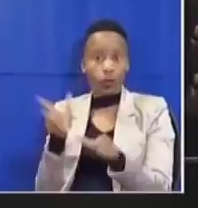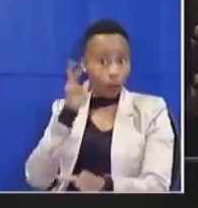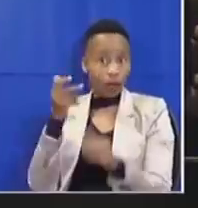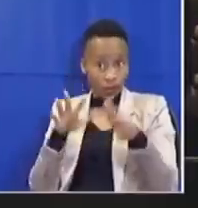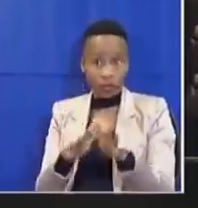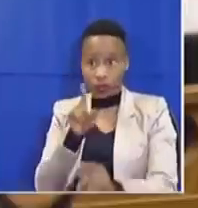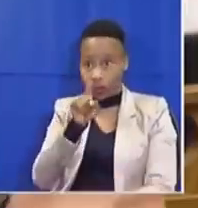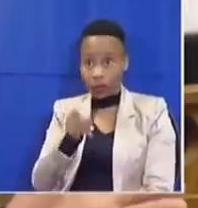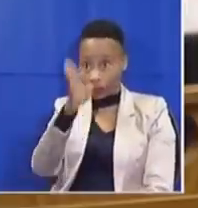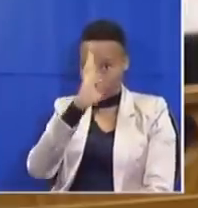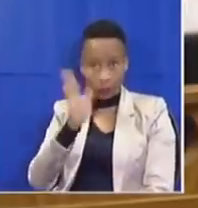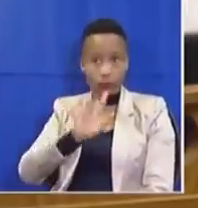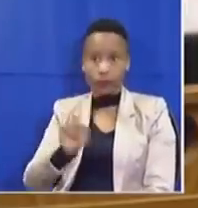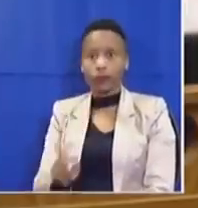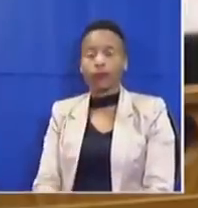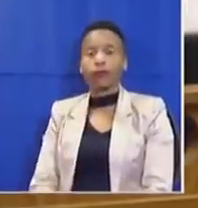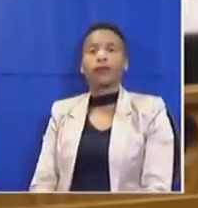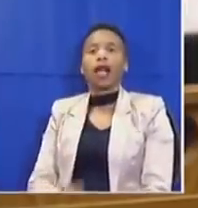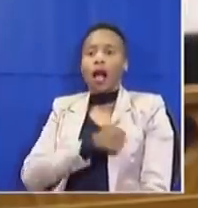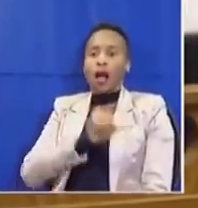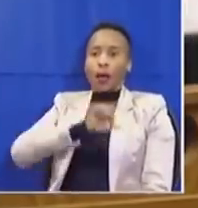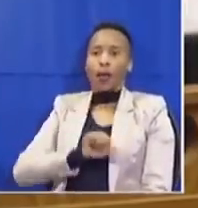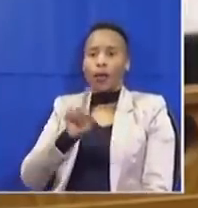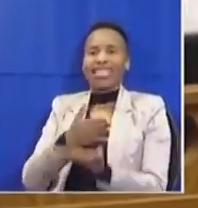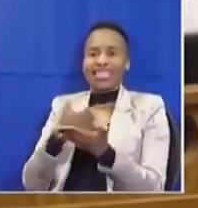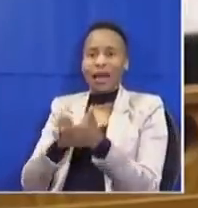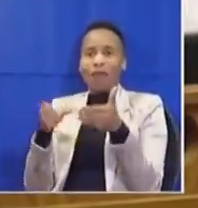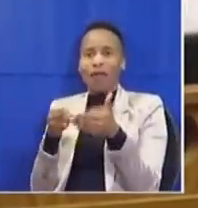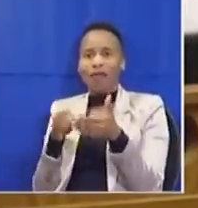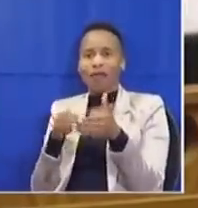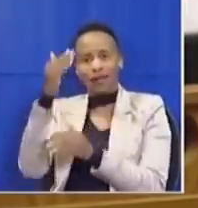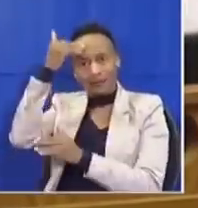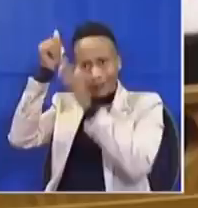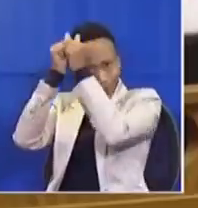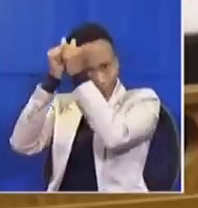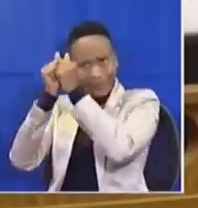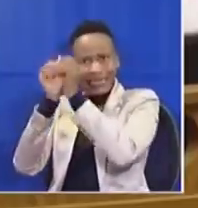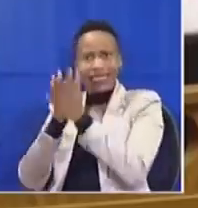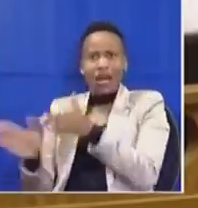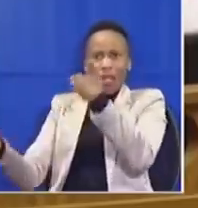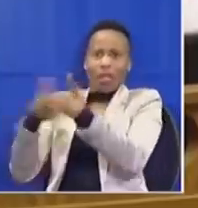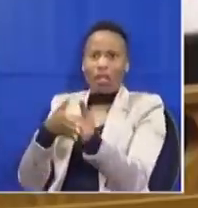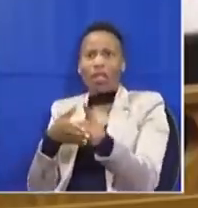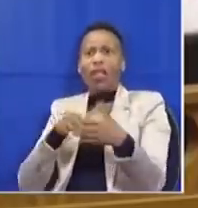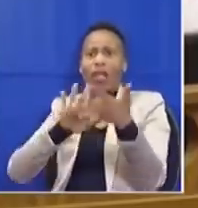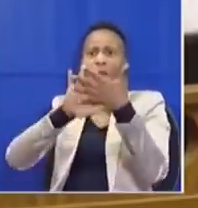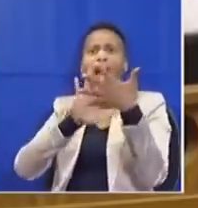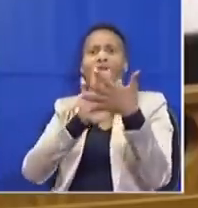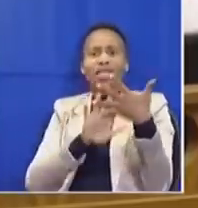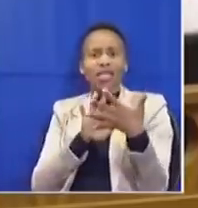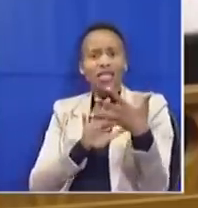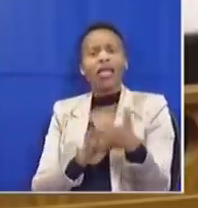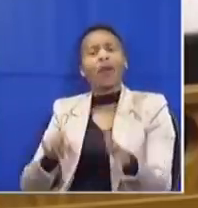is unfortunate when some members' minds are behind bars. The problem is that the tendency point of order is to